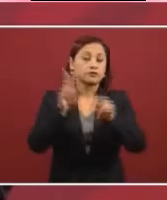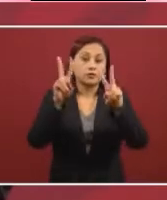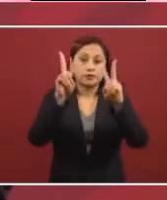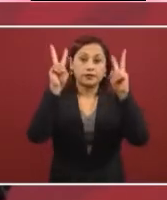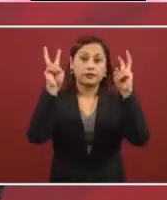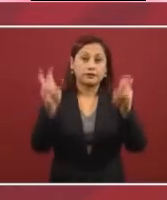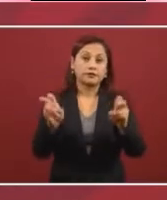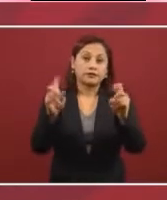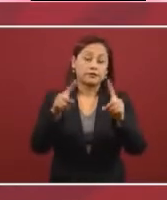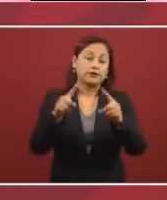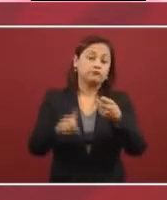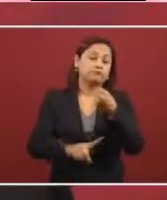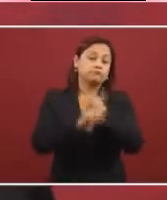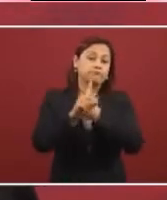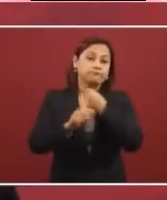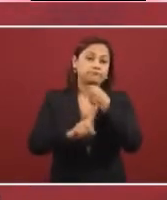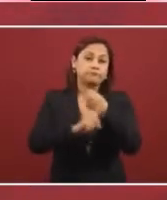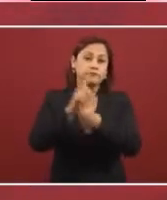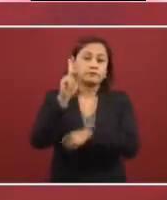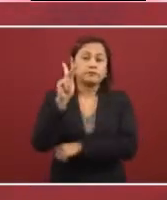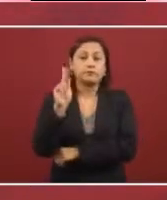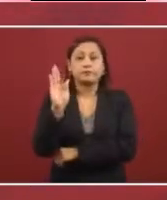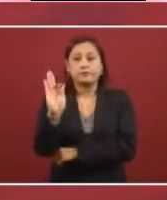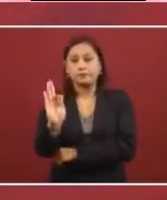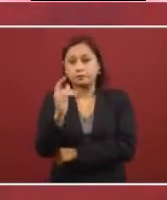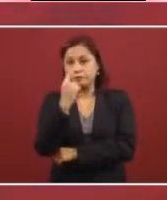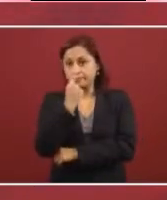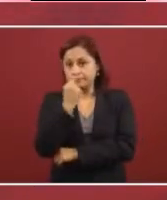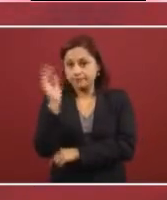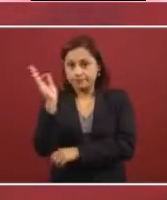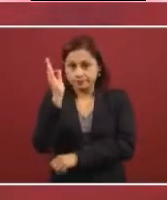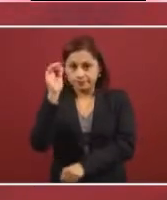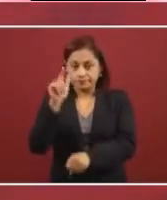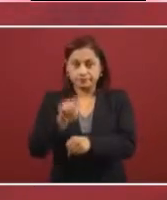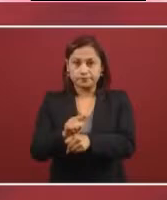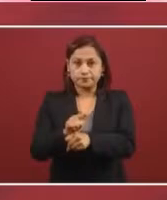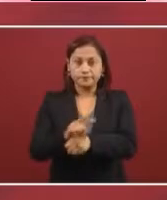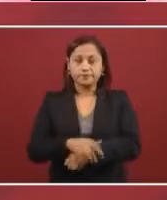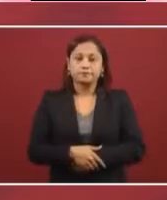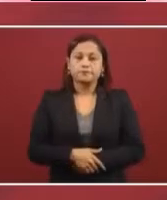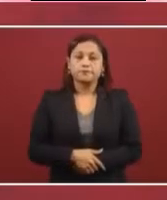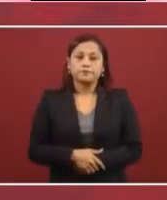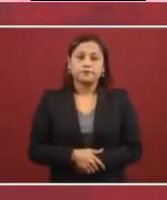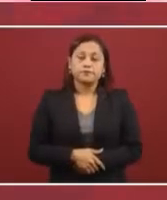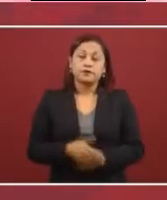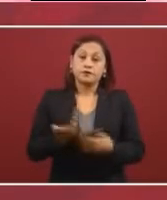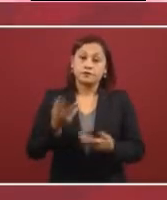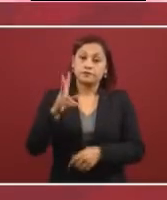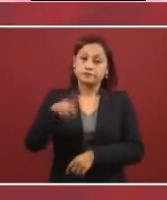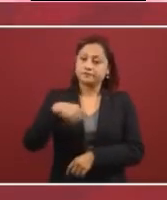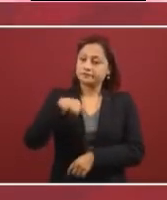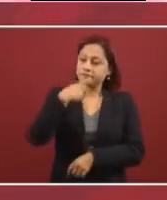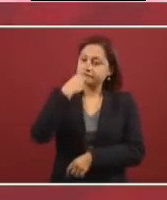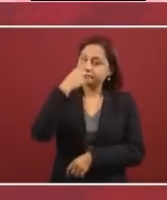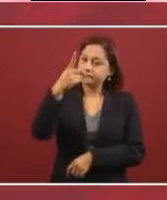Federal, of the federal police. Agradecerle mucho and to gente,